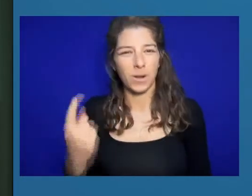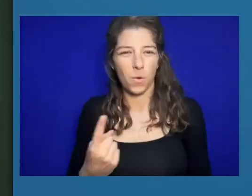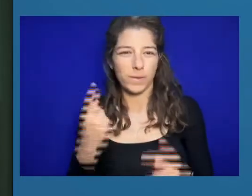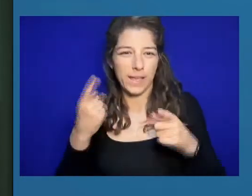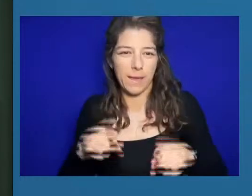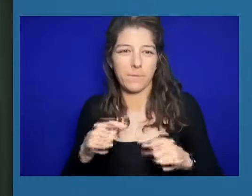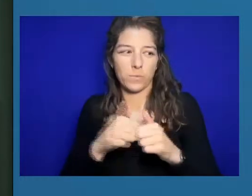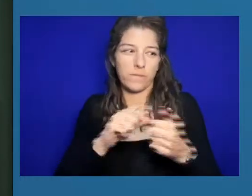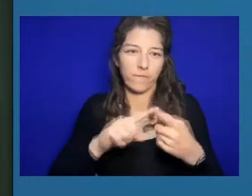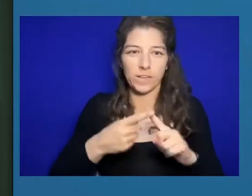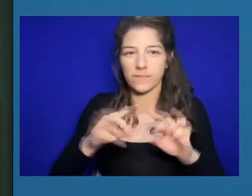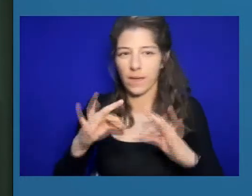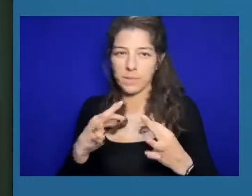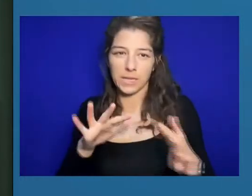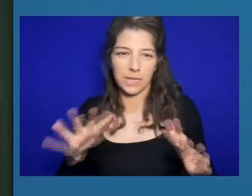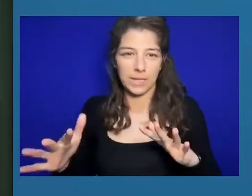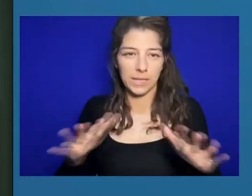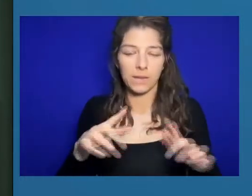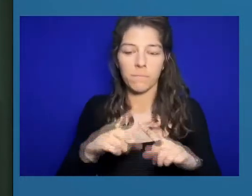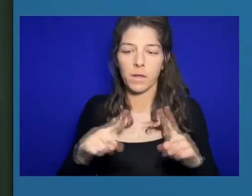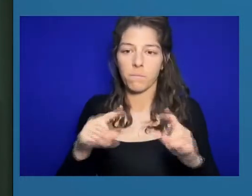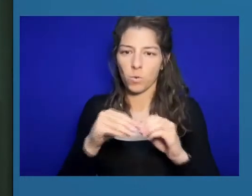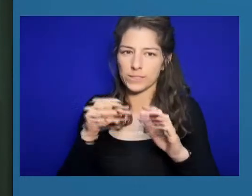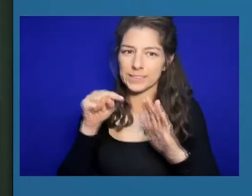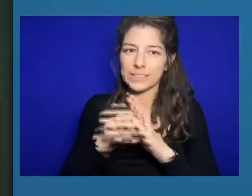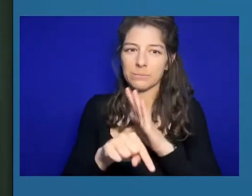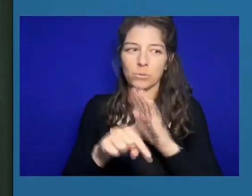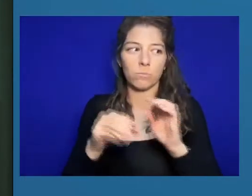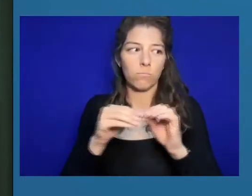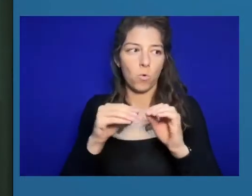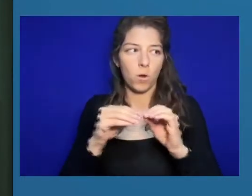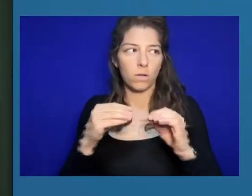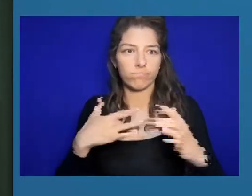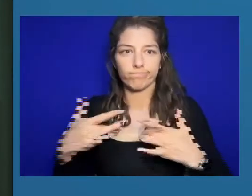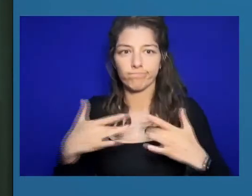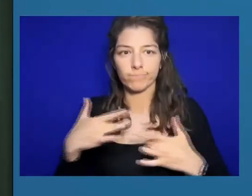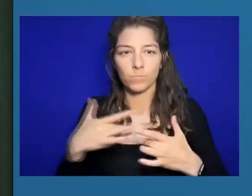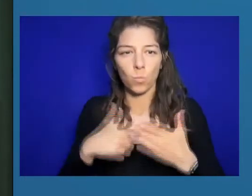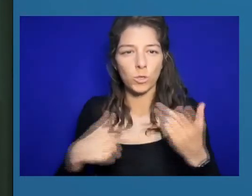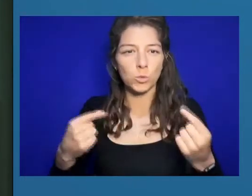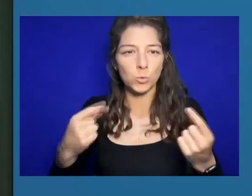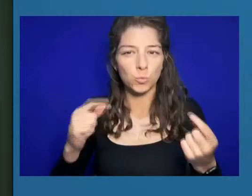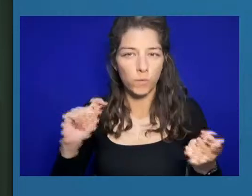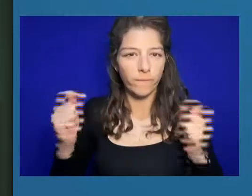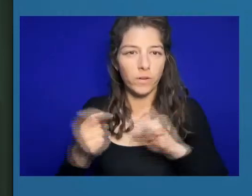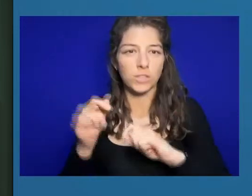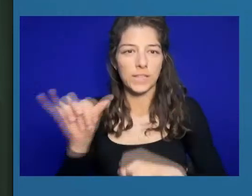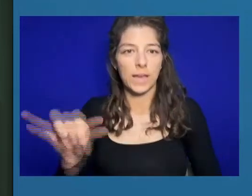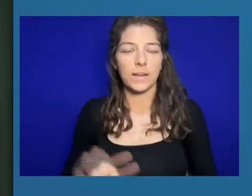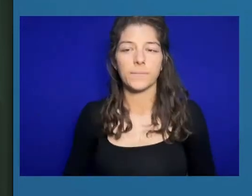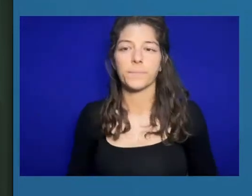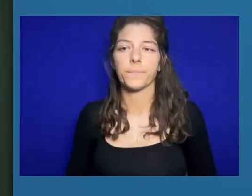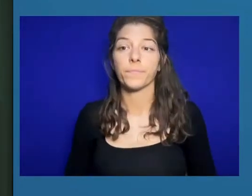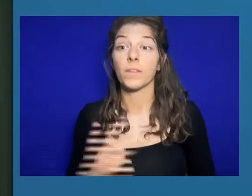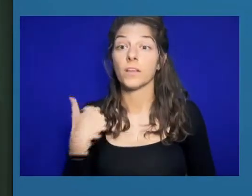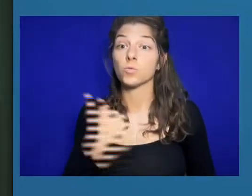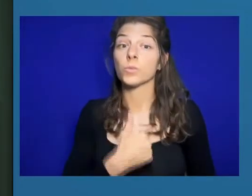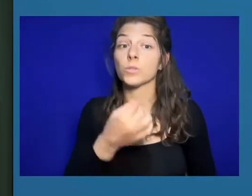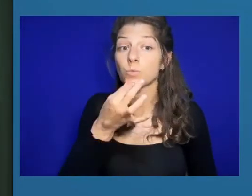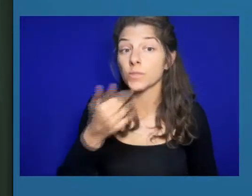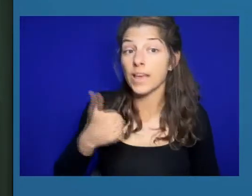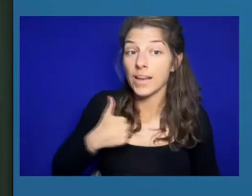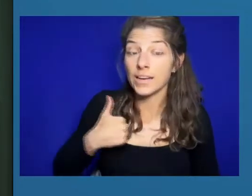friends and family, but it makes it deeper and more troubling about what we need to do to reverse it. As we approach Canada Day